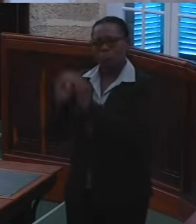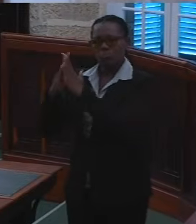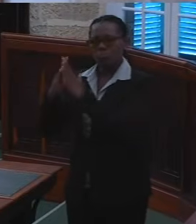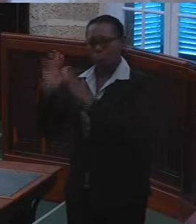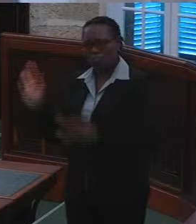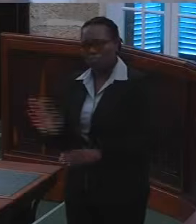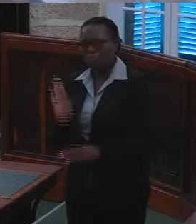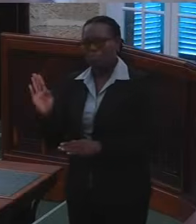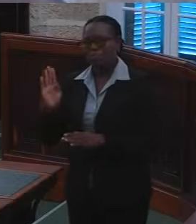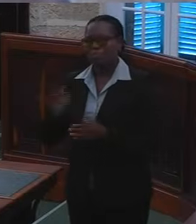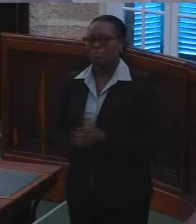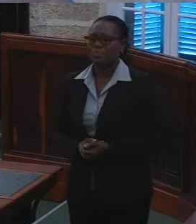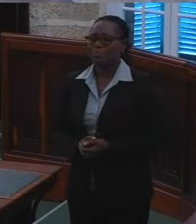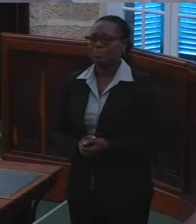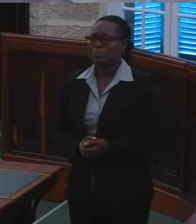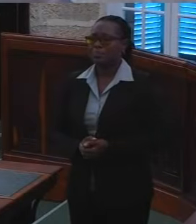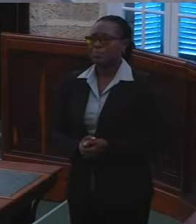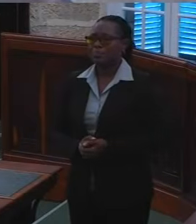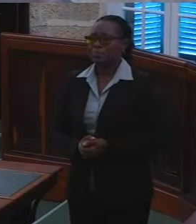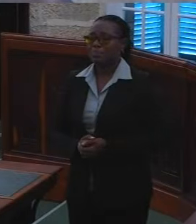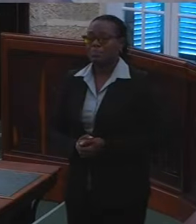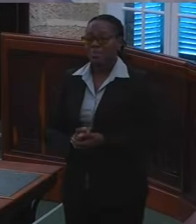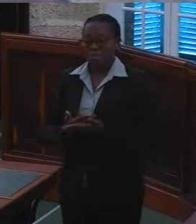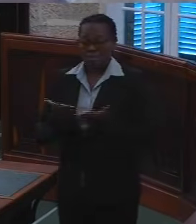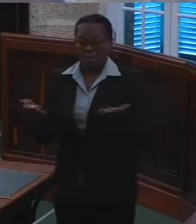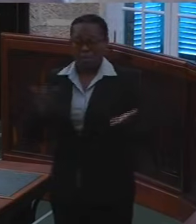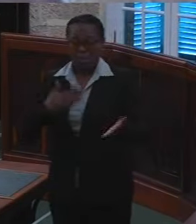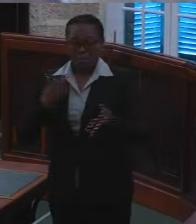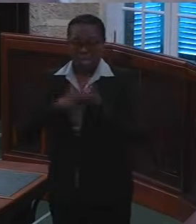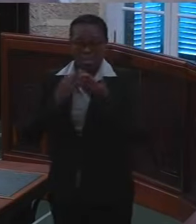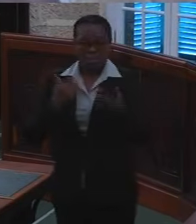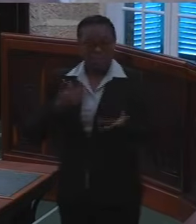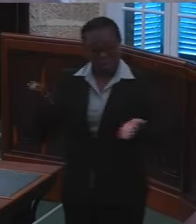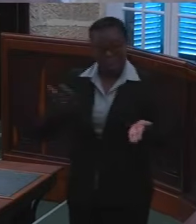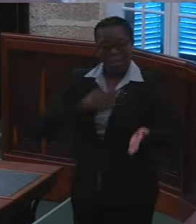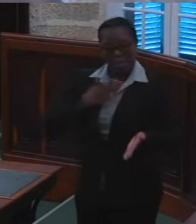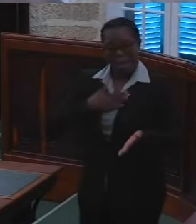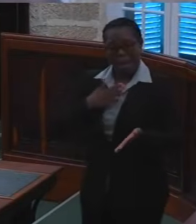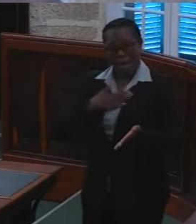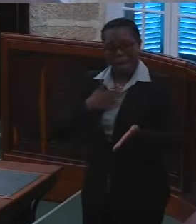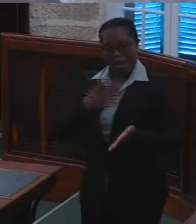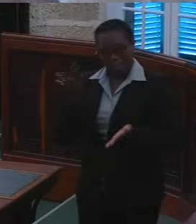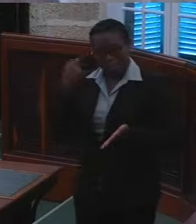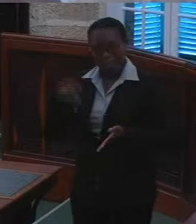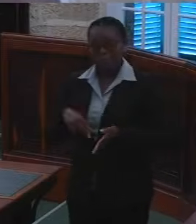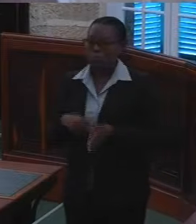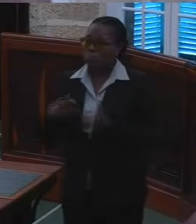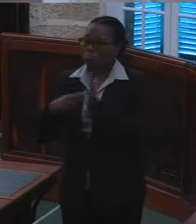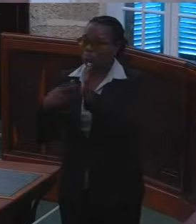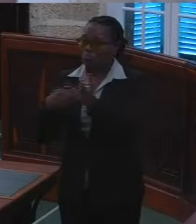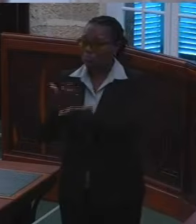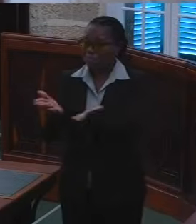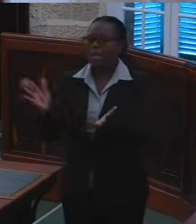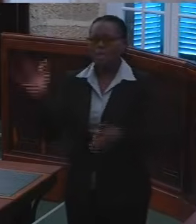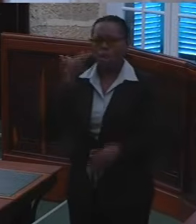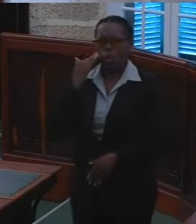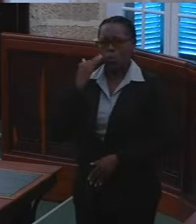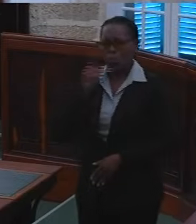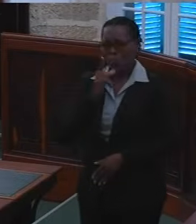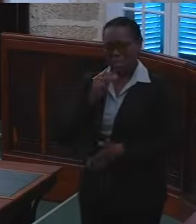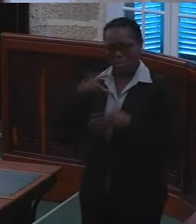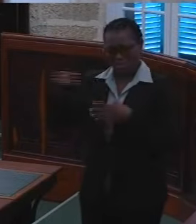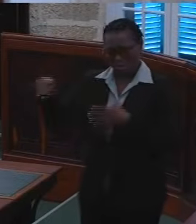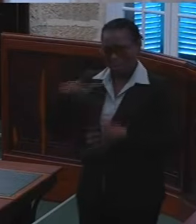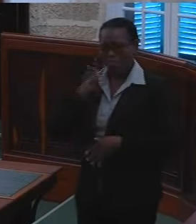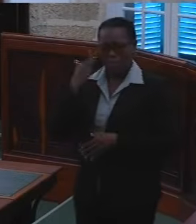too. They know who I'm speaking of. What I'm saying, Mr. Speaker, this legislation is holistic in